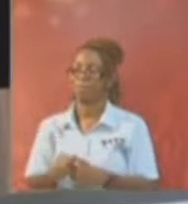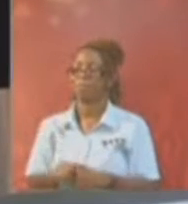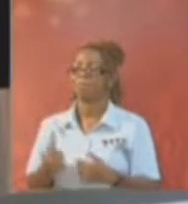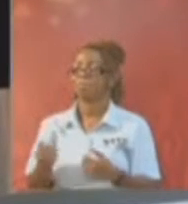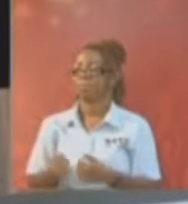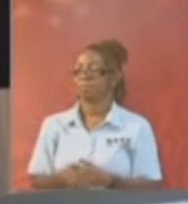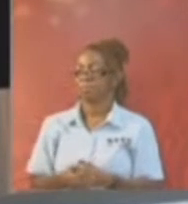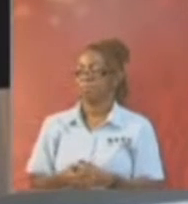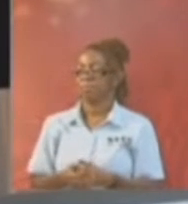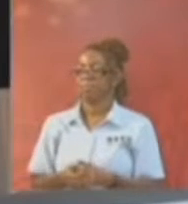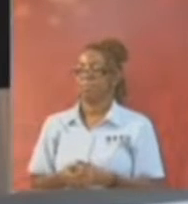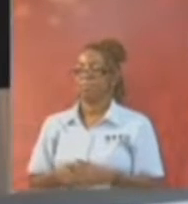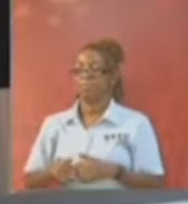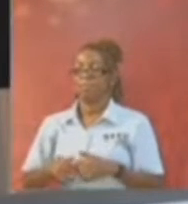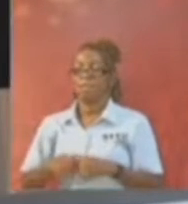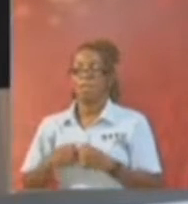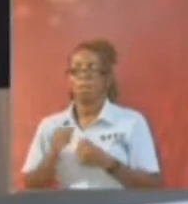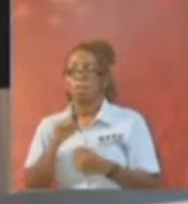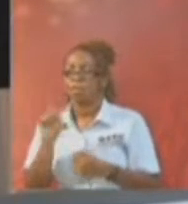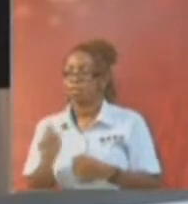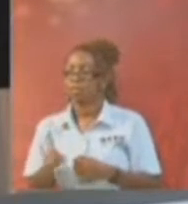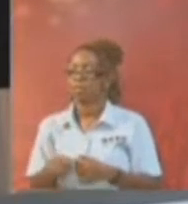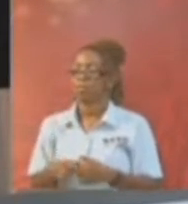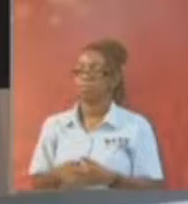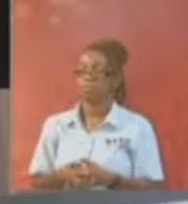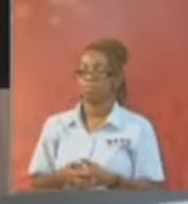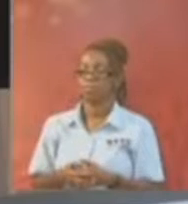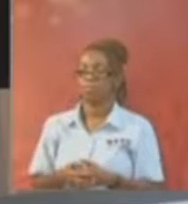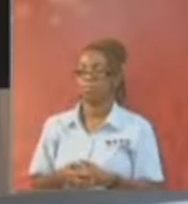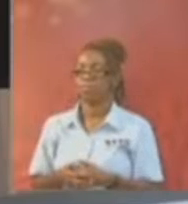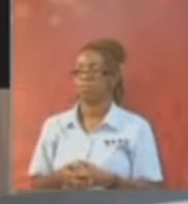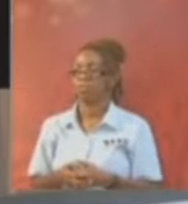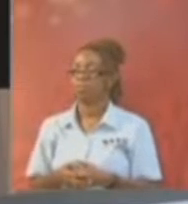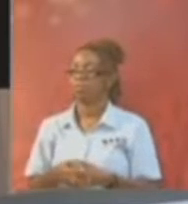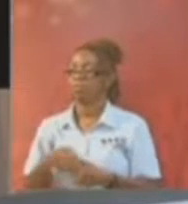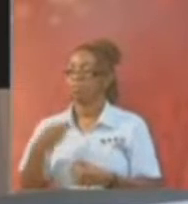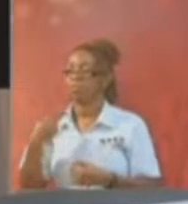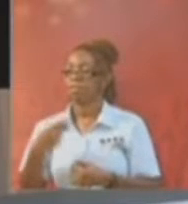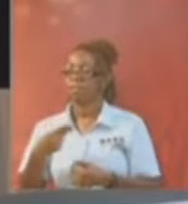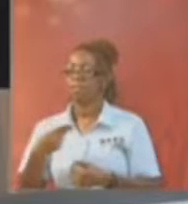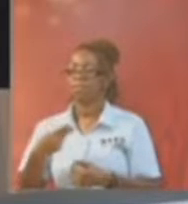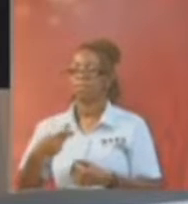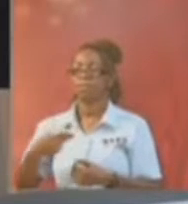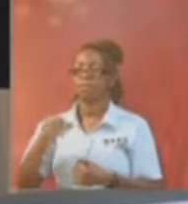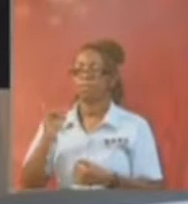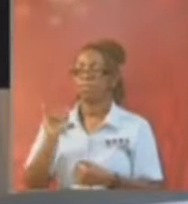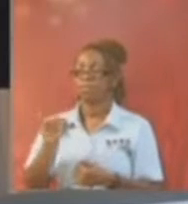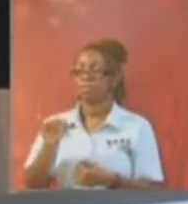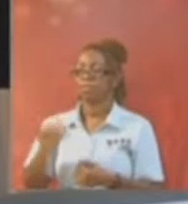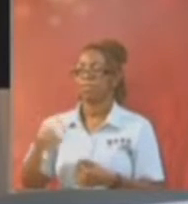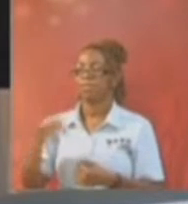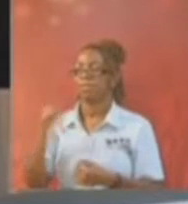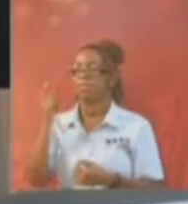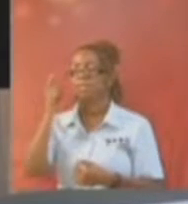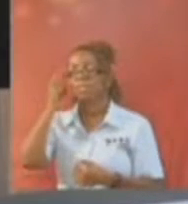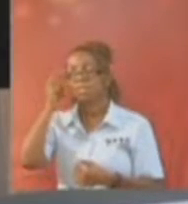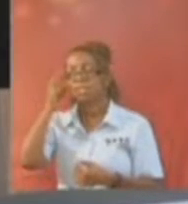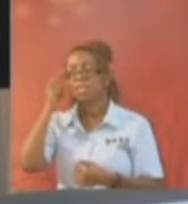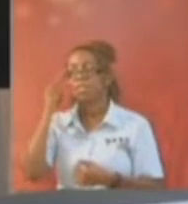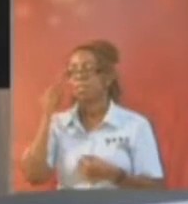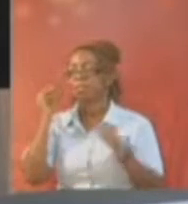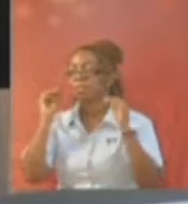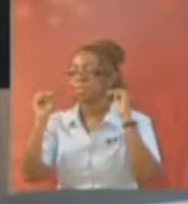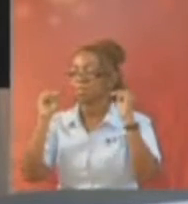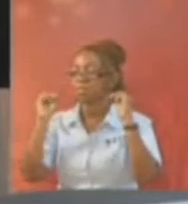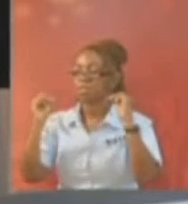protection. Is herd immunity one of the ministry's ultimate objectives? And the second question,